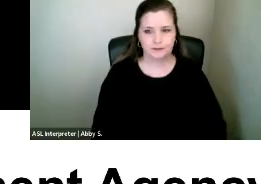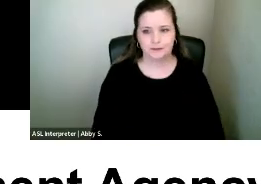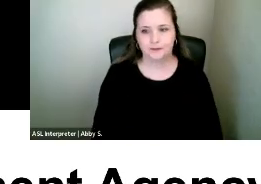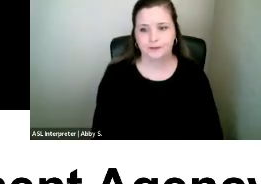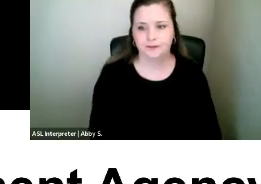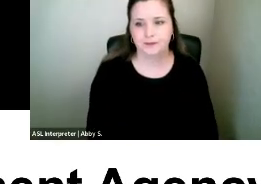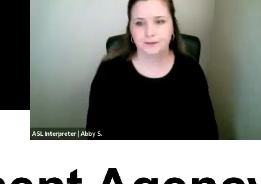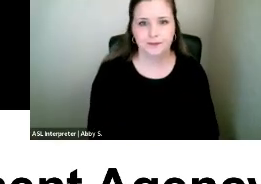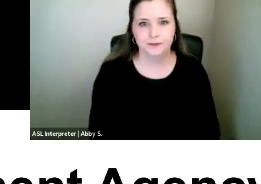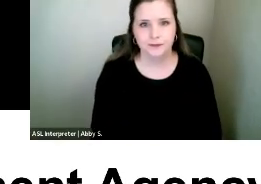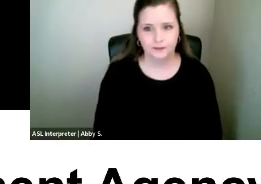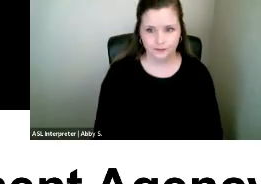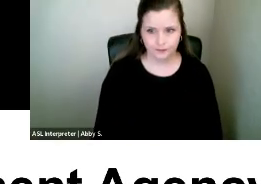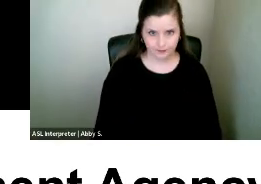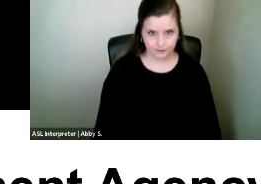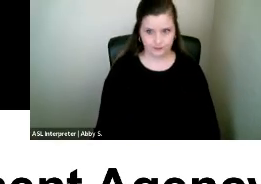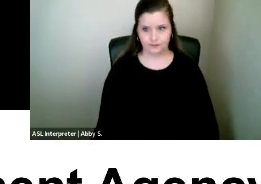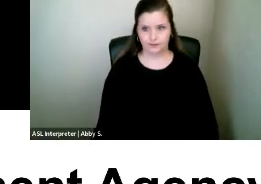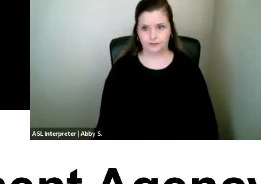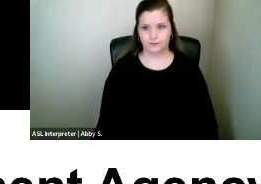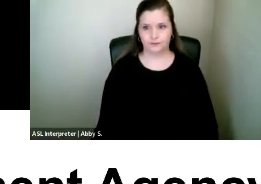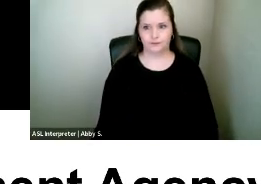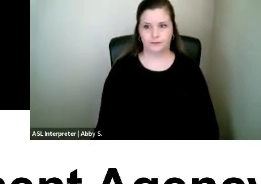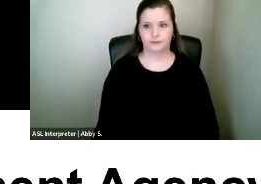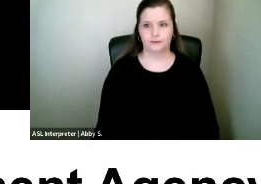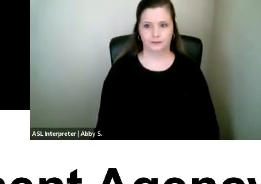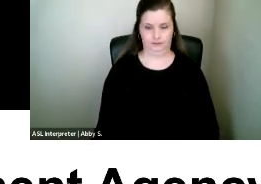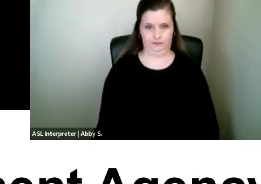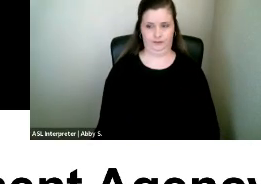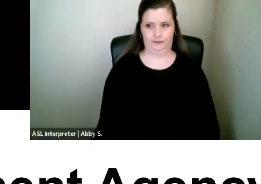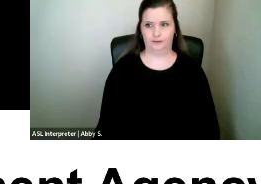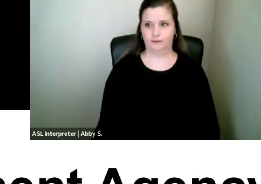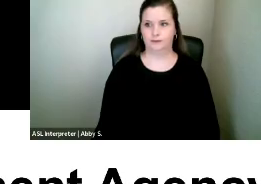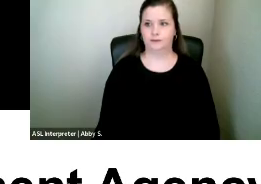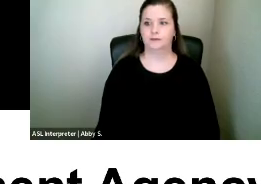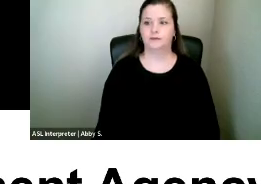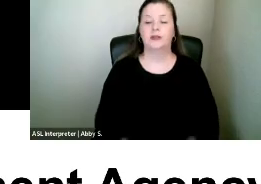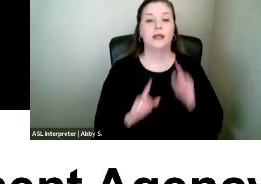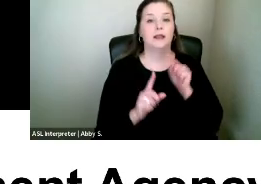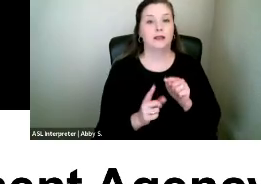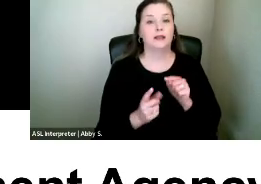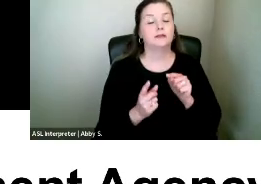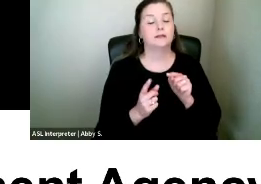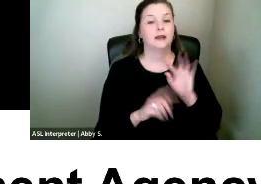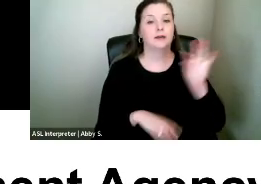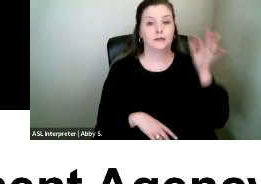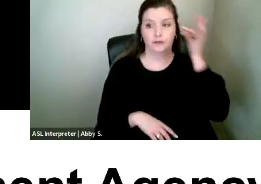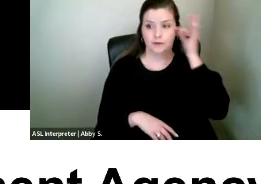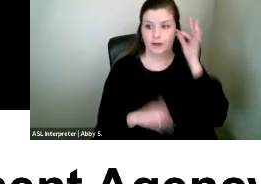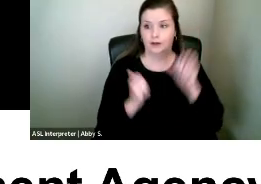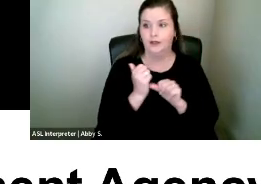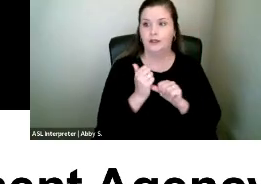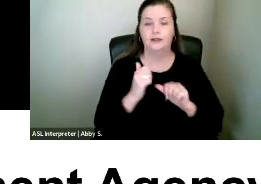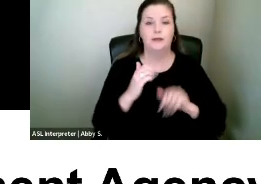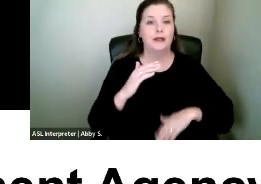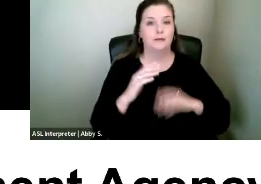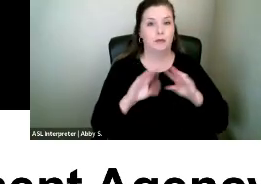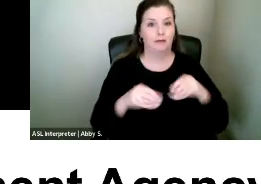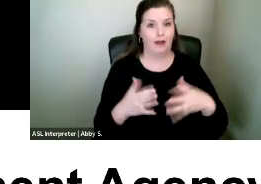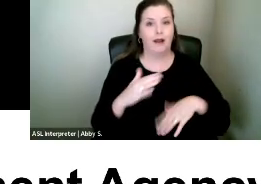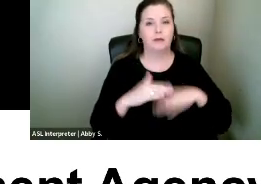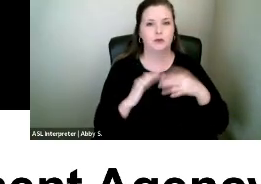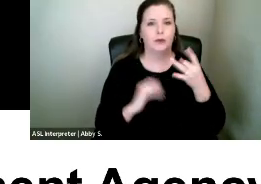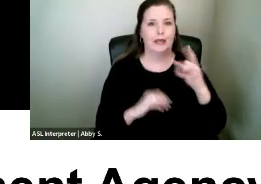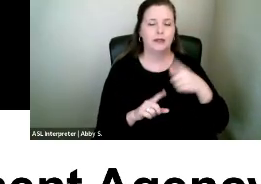this federal aid is provided generally for up to 18 months, but can be extended per